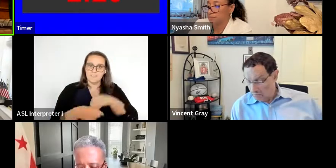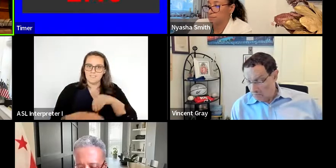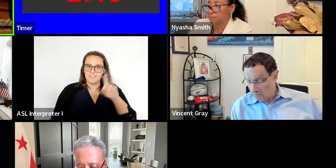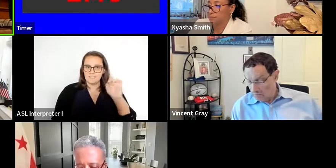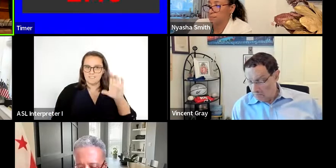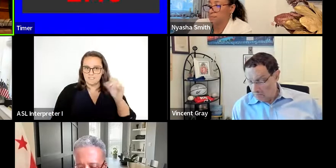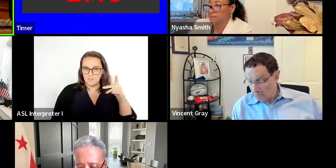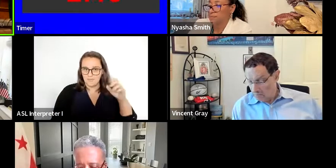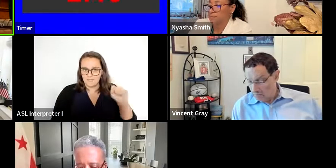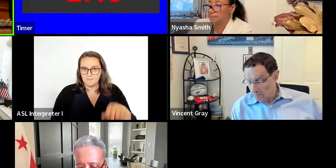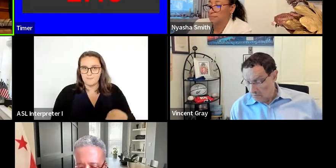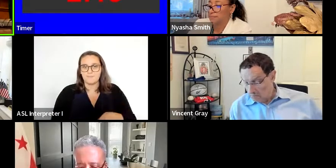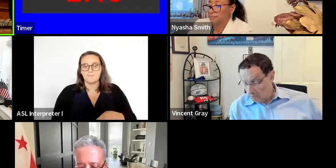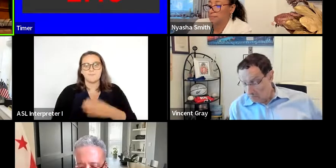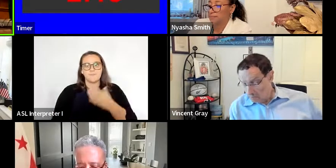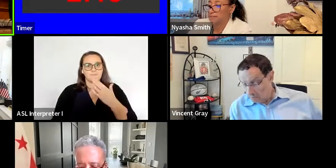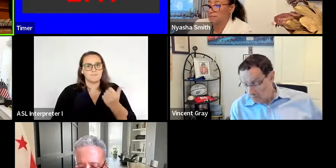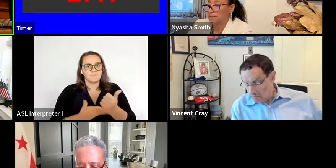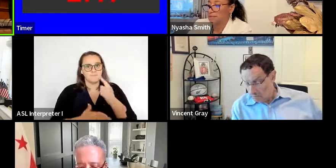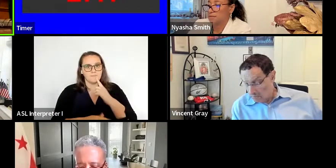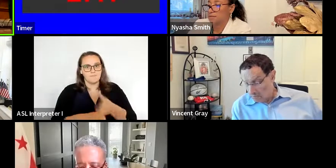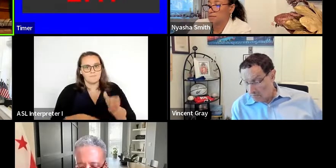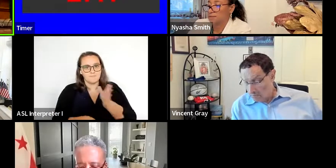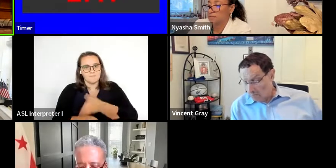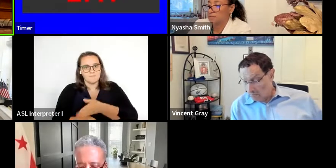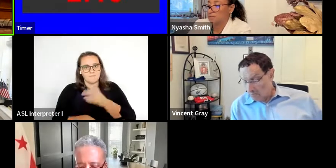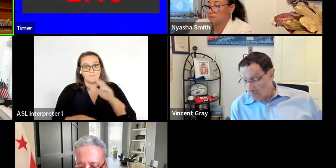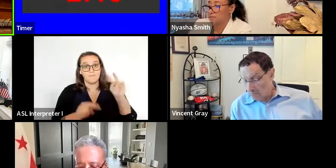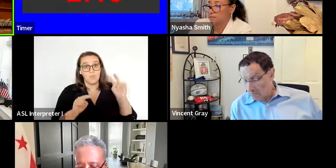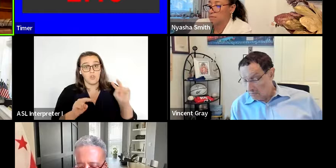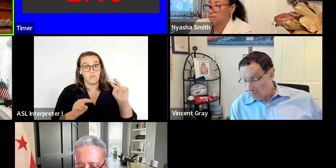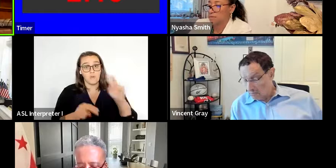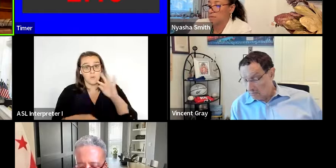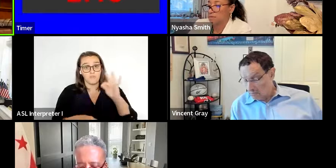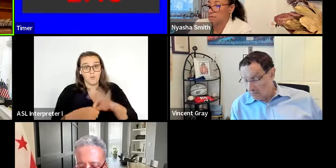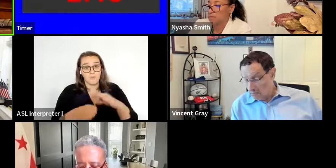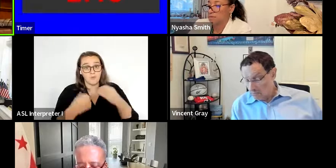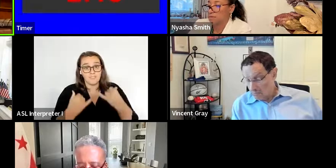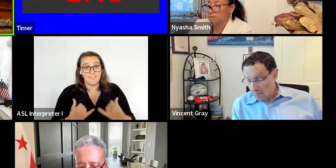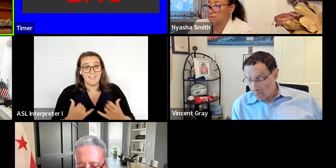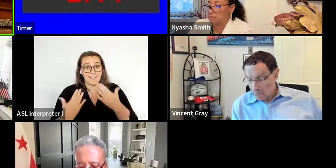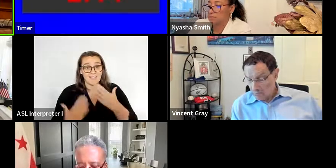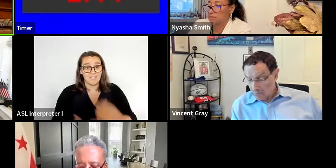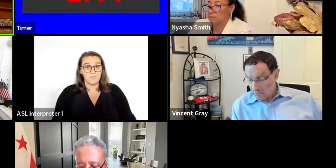improve this bill before its second vote today, and look forward to voting for it today. Thank you.